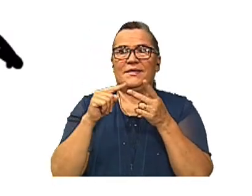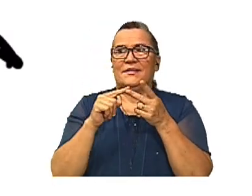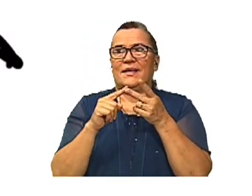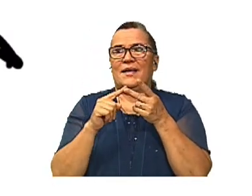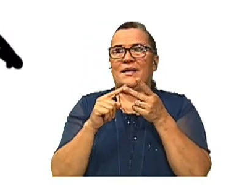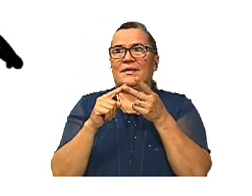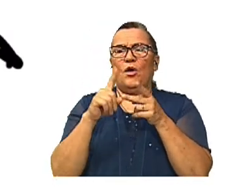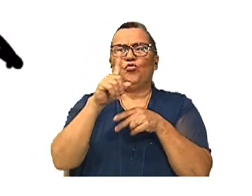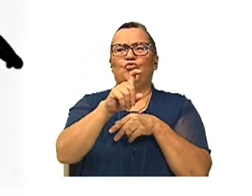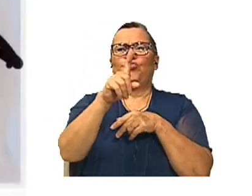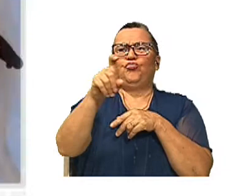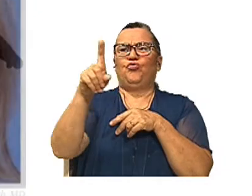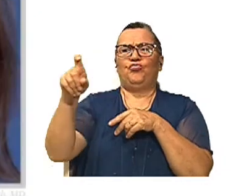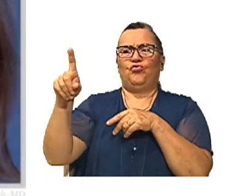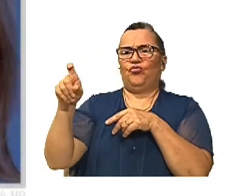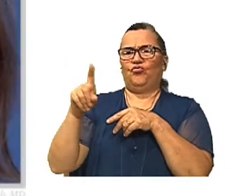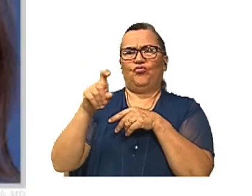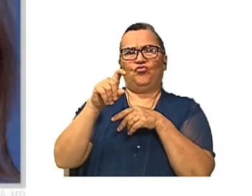Spreading.